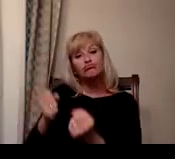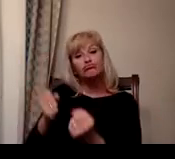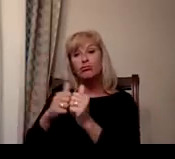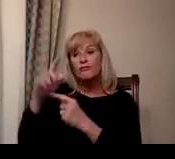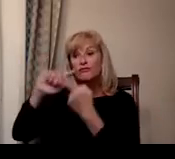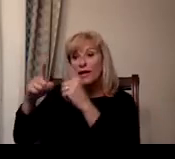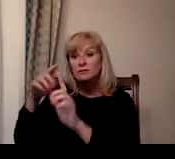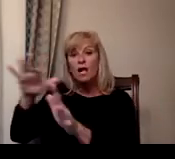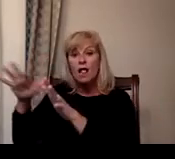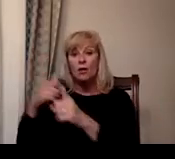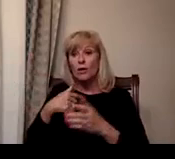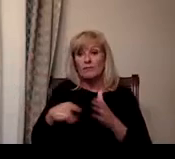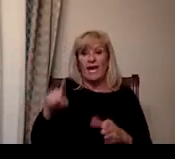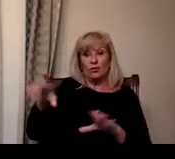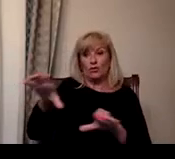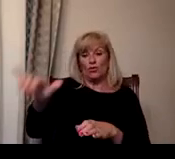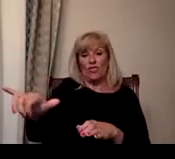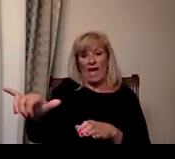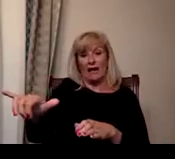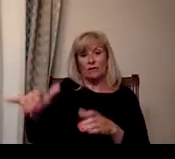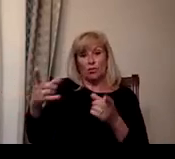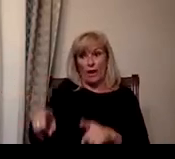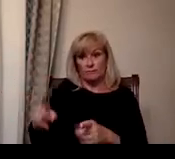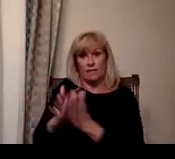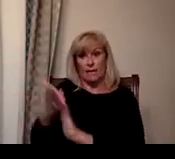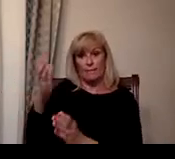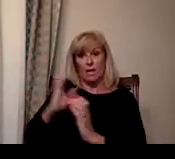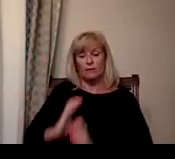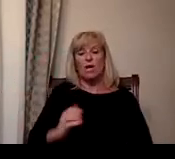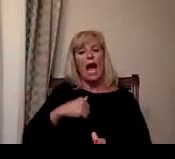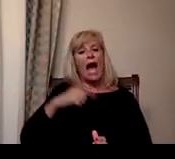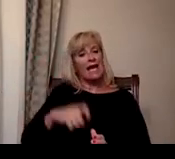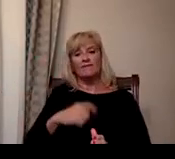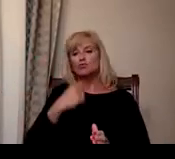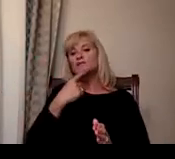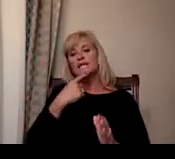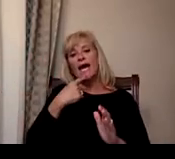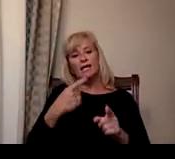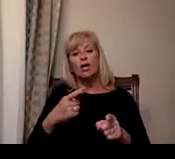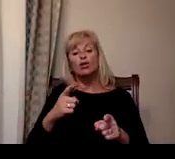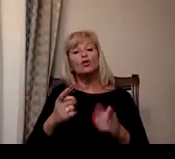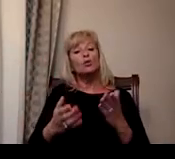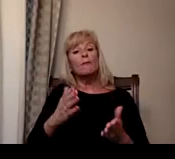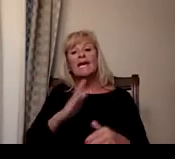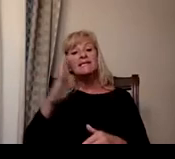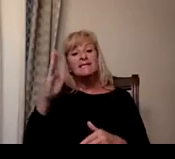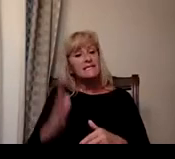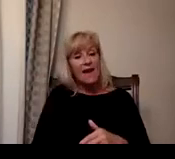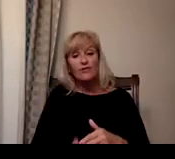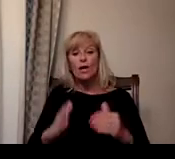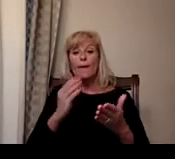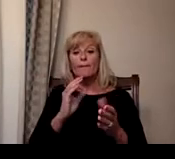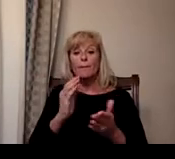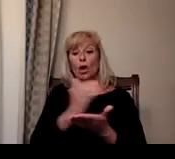you do that. So, I do have to make a disclaimer at this point. You might not ever make money in this business. In full transparency,